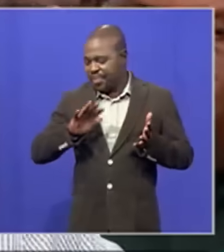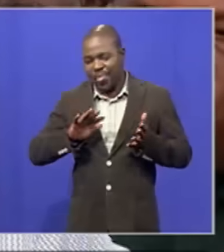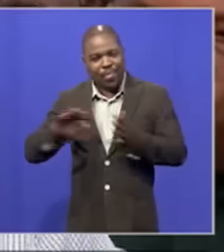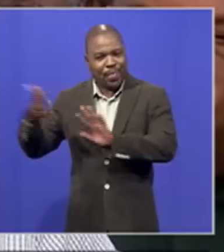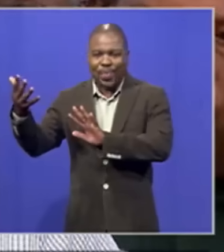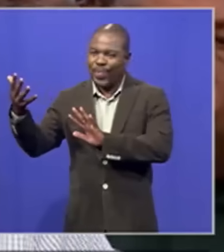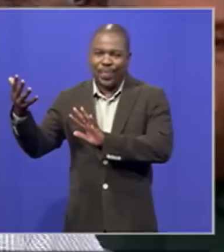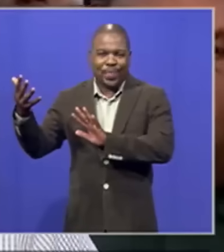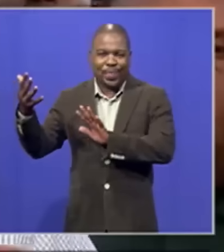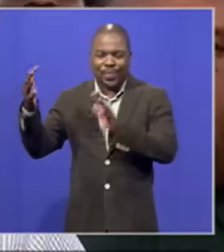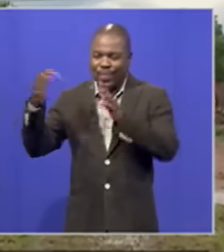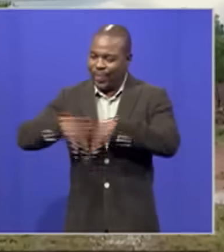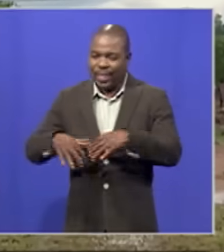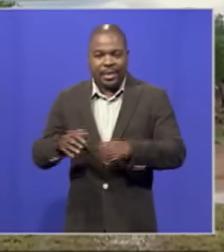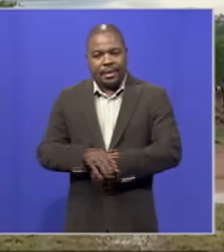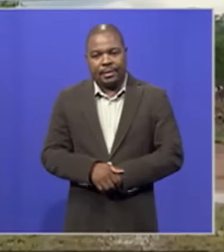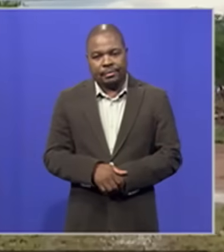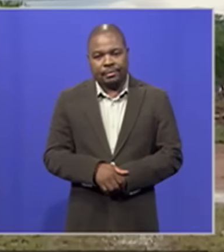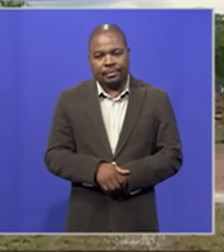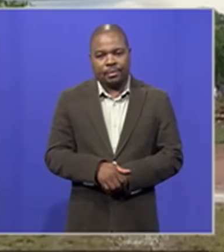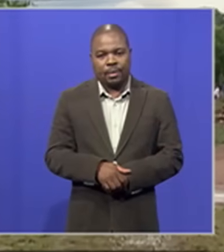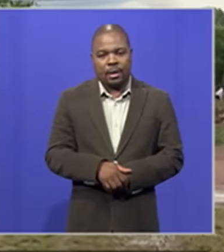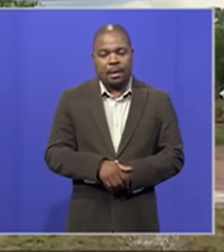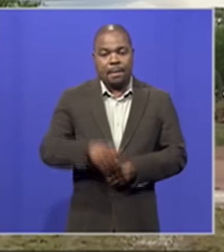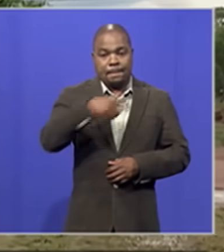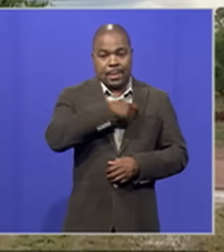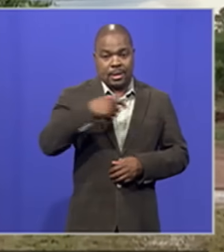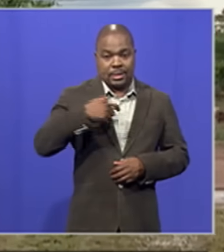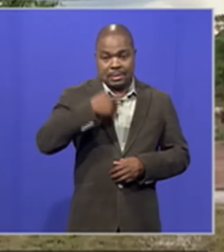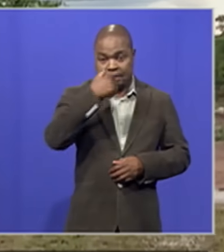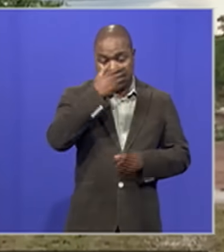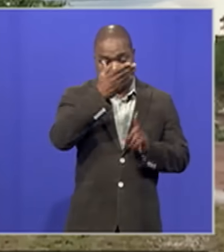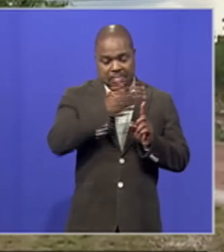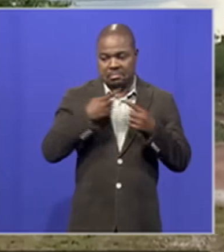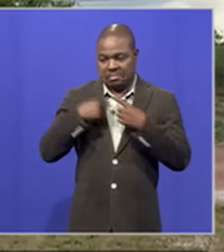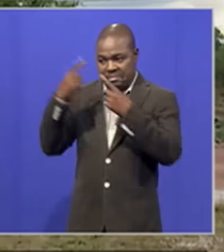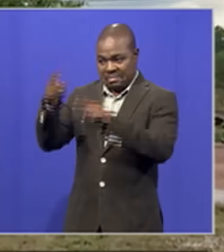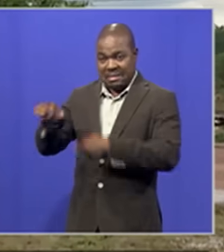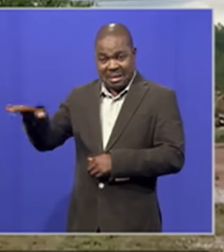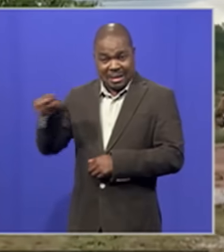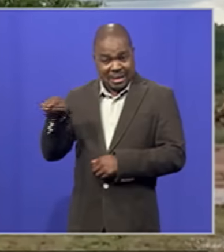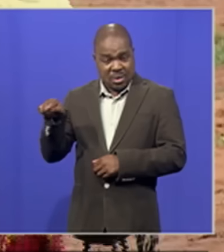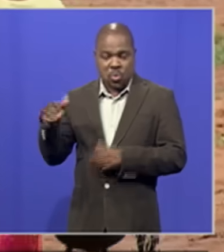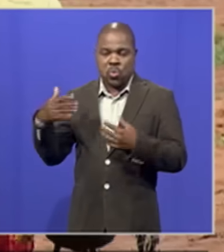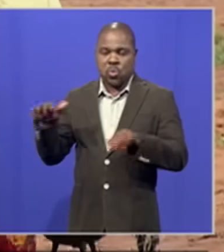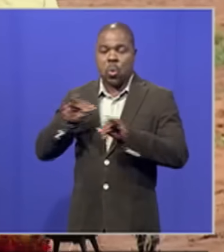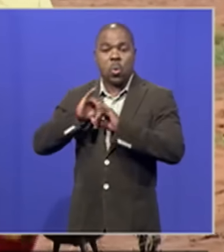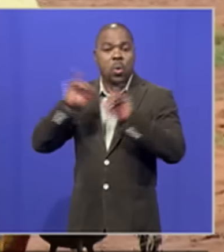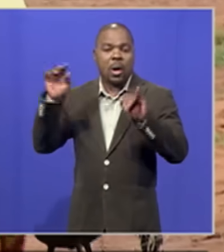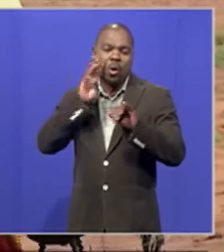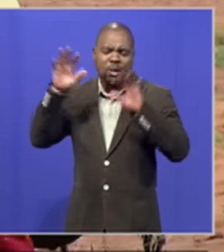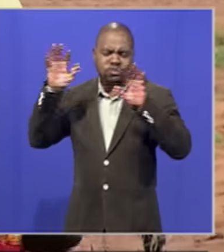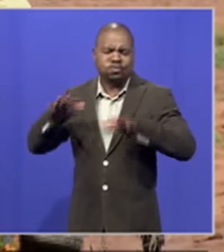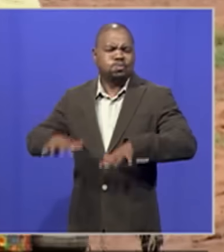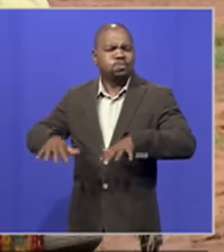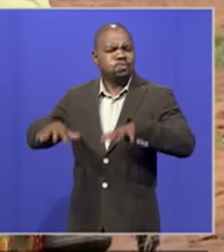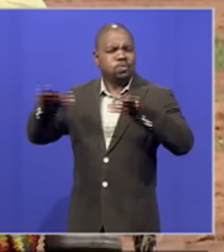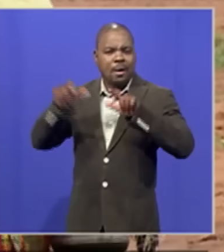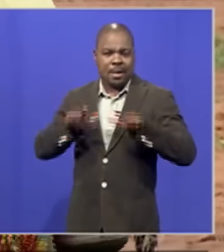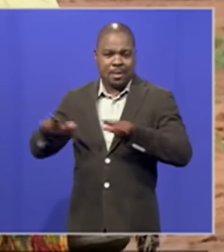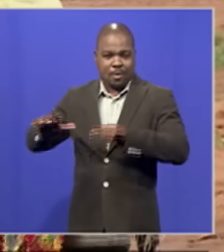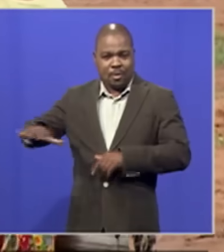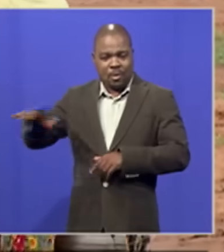face of the earth. Mopresidente Cyril Ramaphosa go rogile ka lefelong leo le hlasetšego kudu ke mafula ka Limpopo go